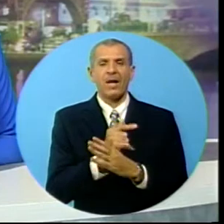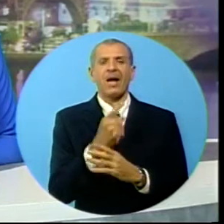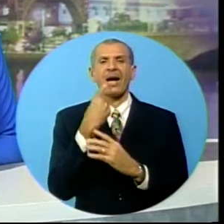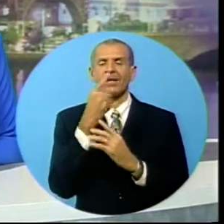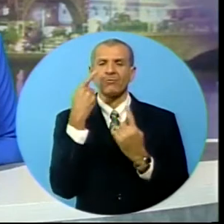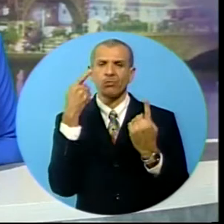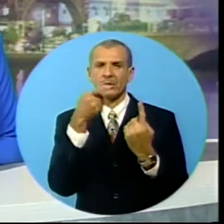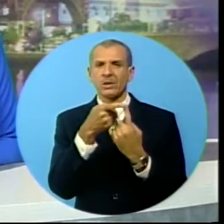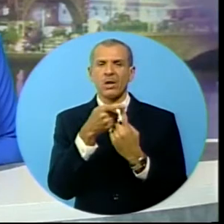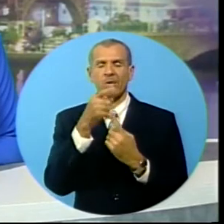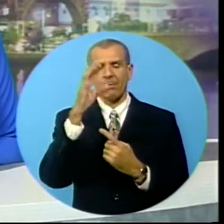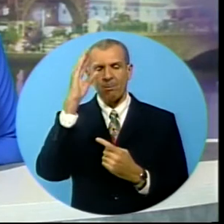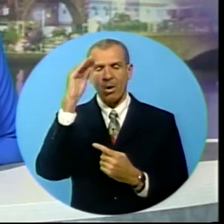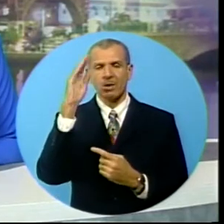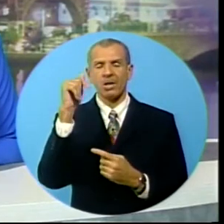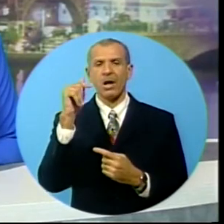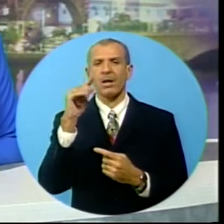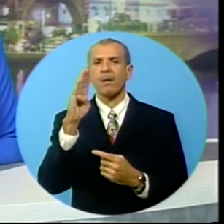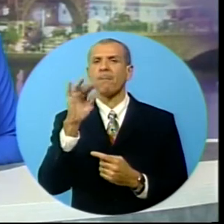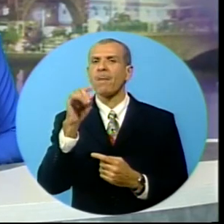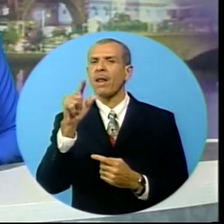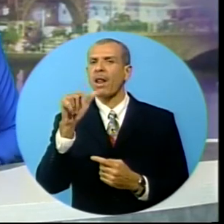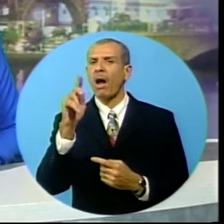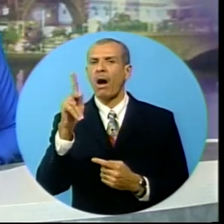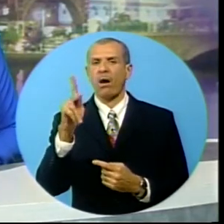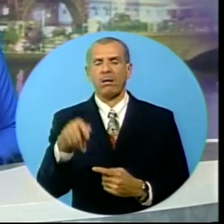the boys on the block.